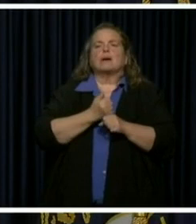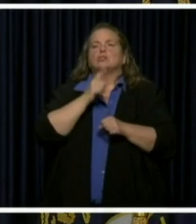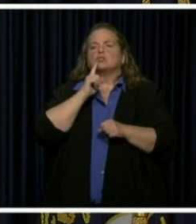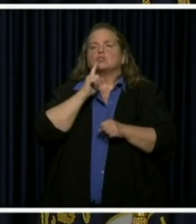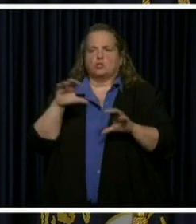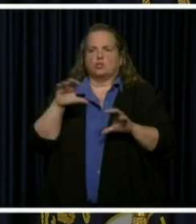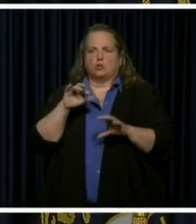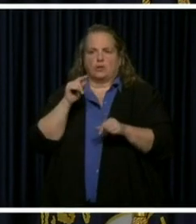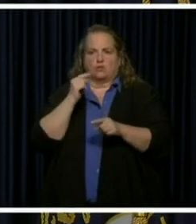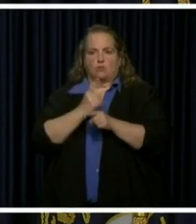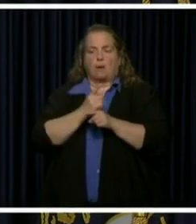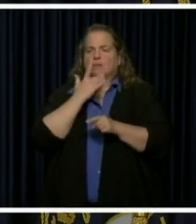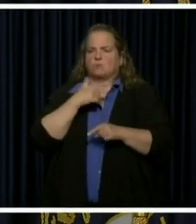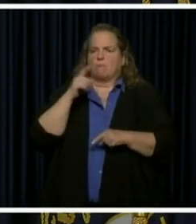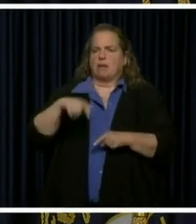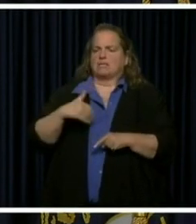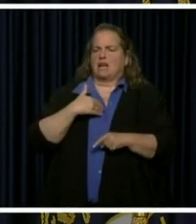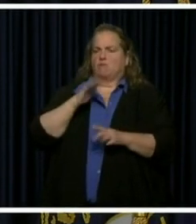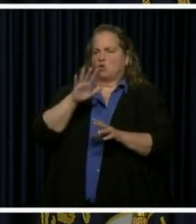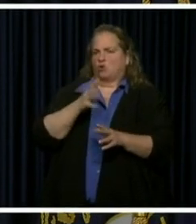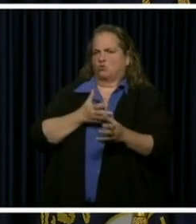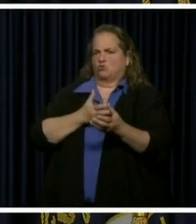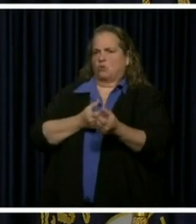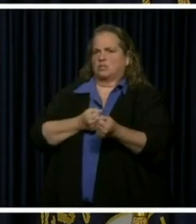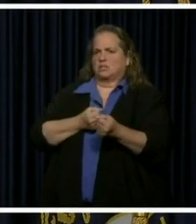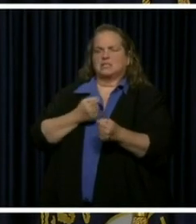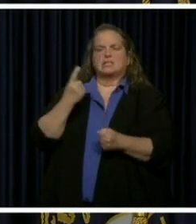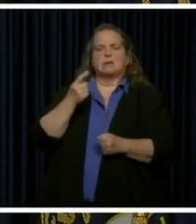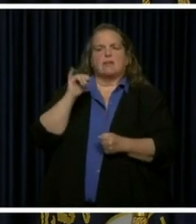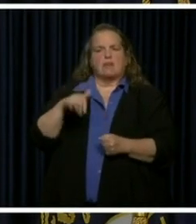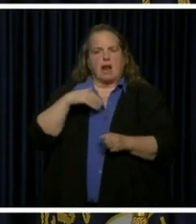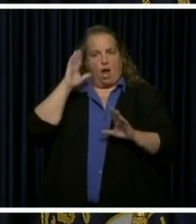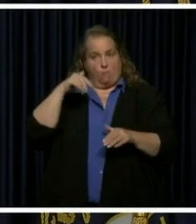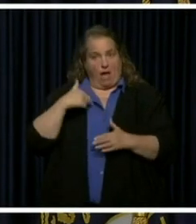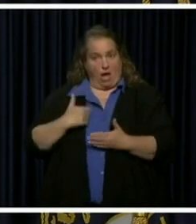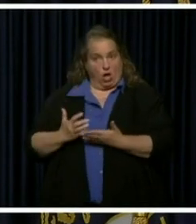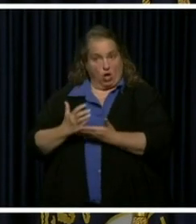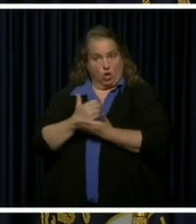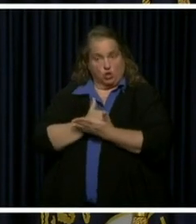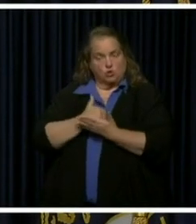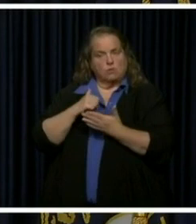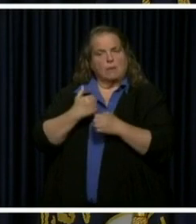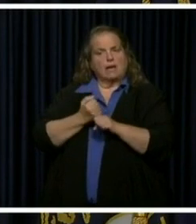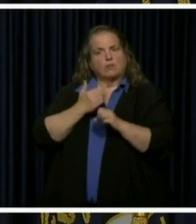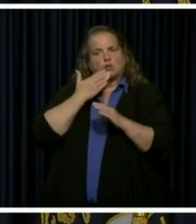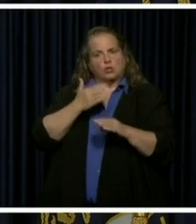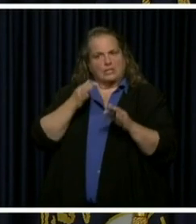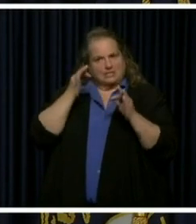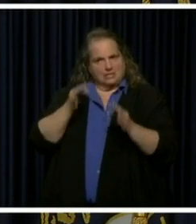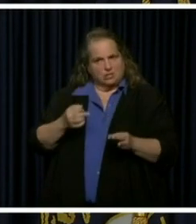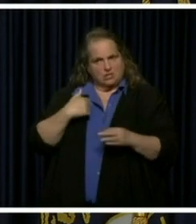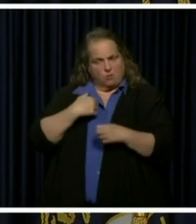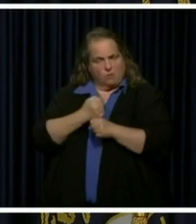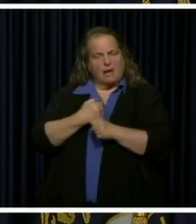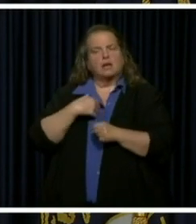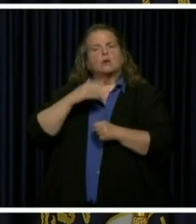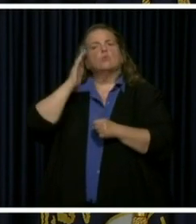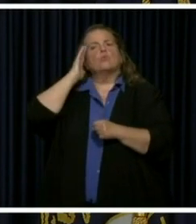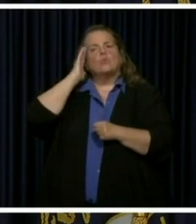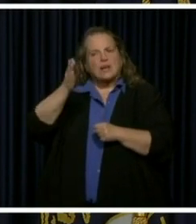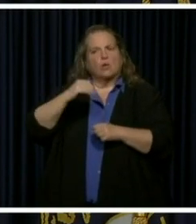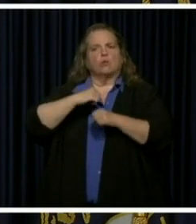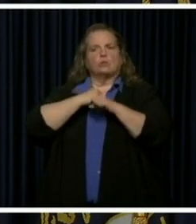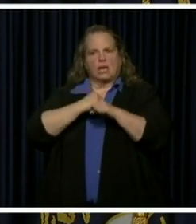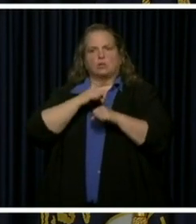do this right because we got to have your trust. It's something that I hope I've earned trying to make the good decisions, and we will protect